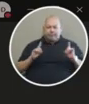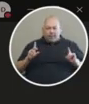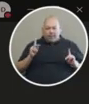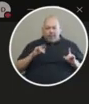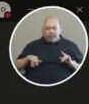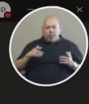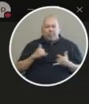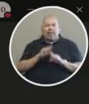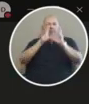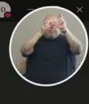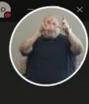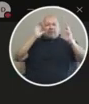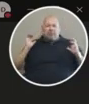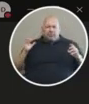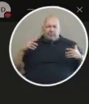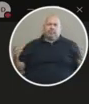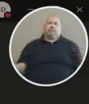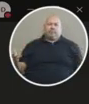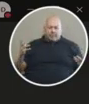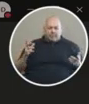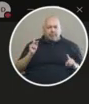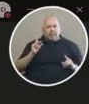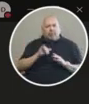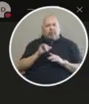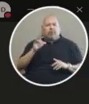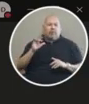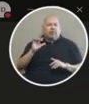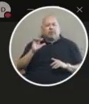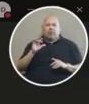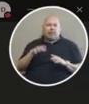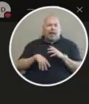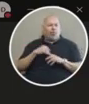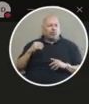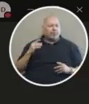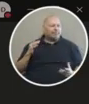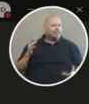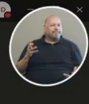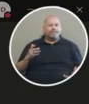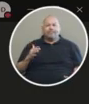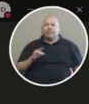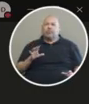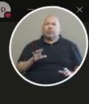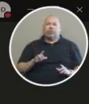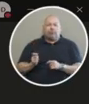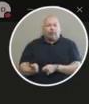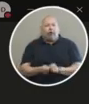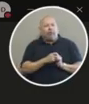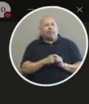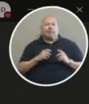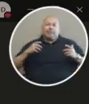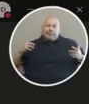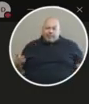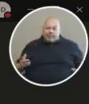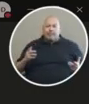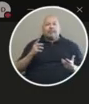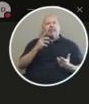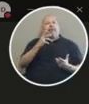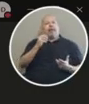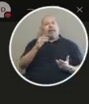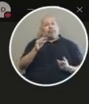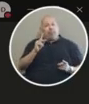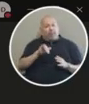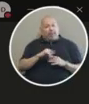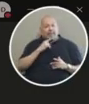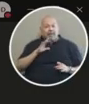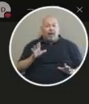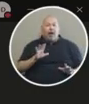are out there playing basketball. People are out. You know, doing golf, and people